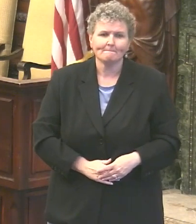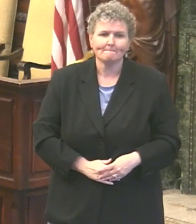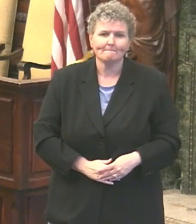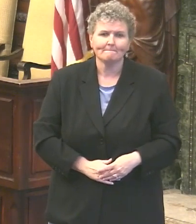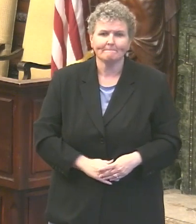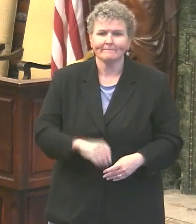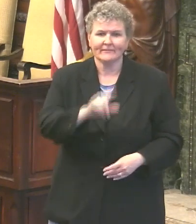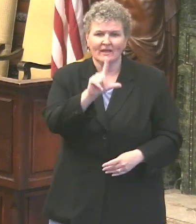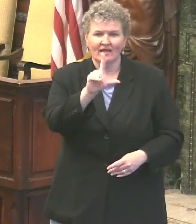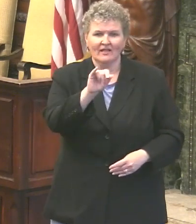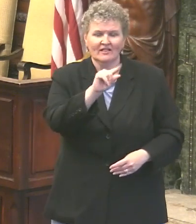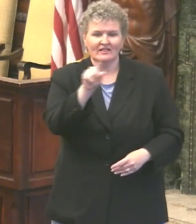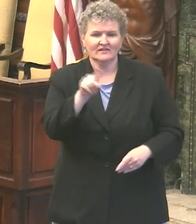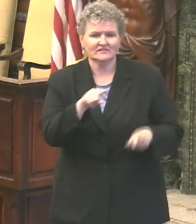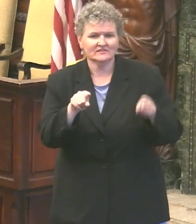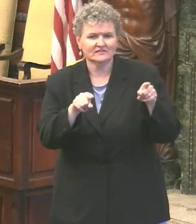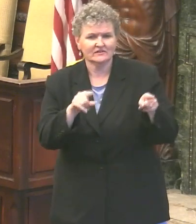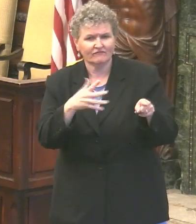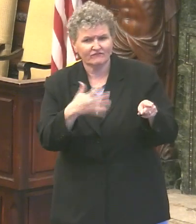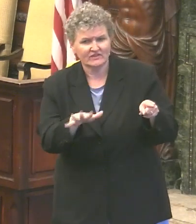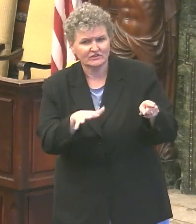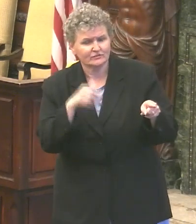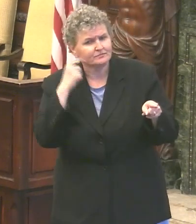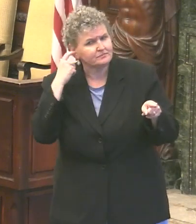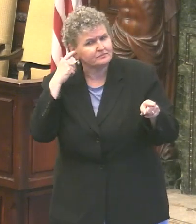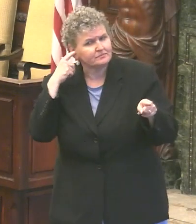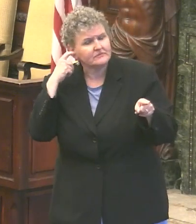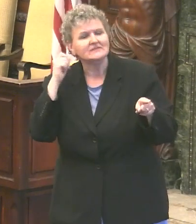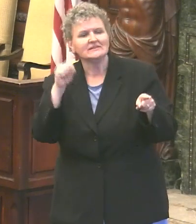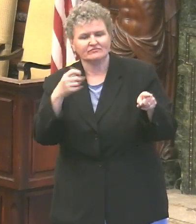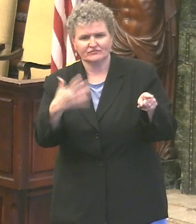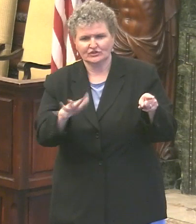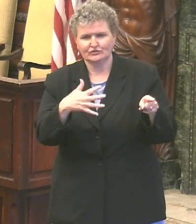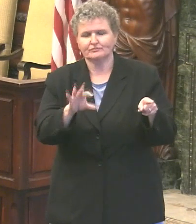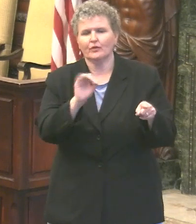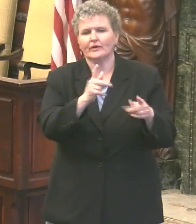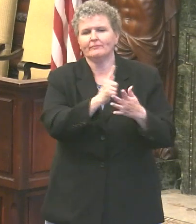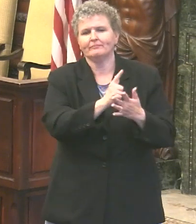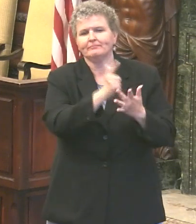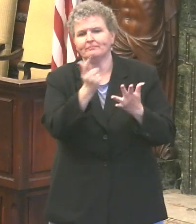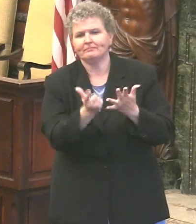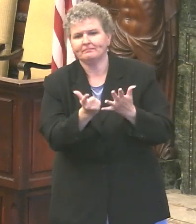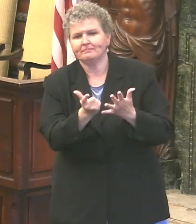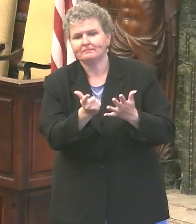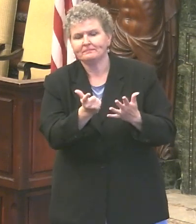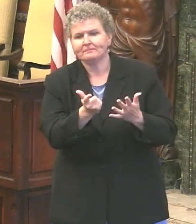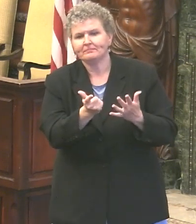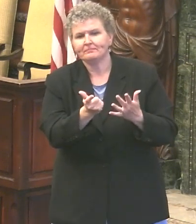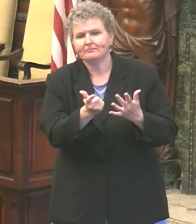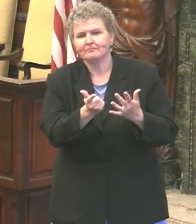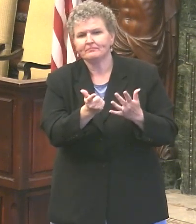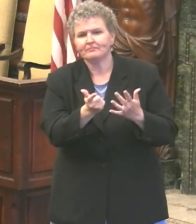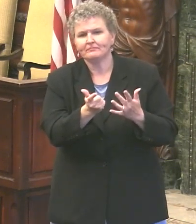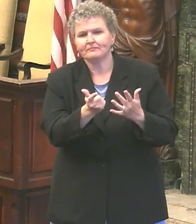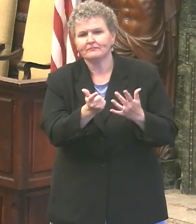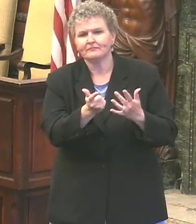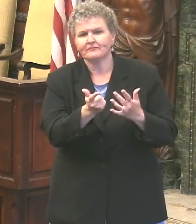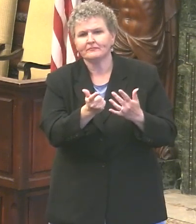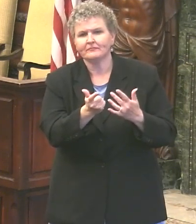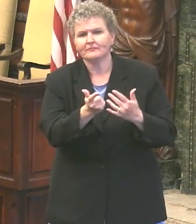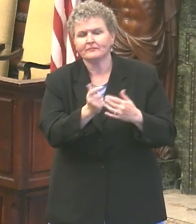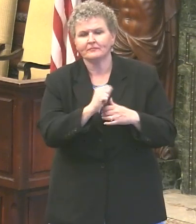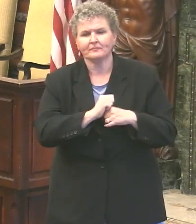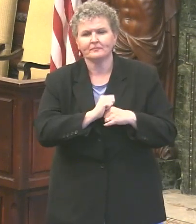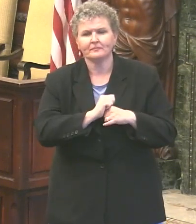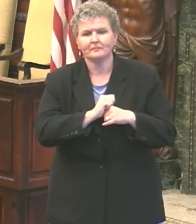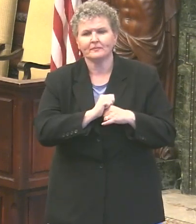Liz, let me unmute you. Were you finished? Yeah, that's it. Thanks. Okay, very good. Thank you, Derek, and thank you, Liz. Let's go now to